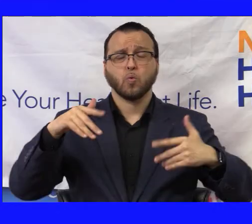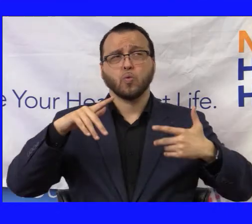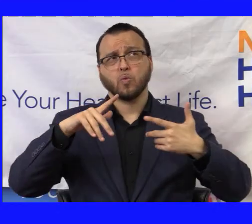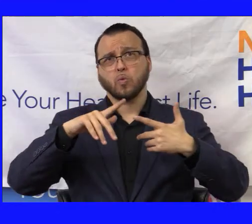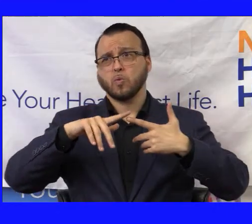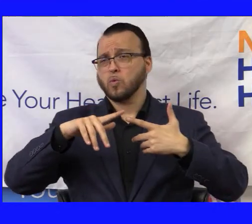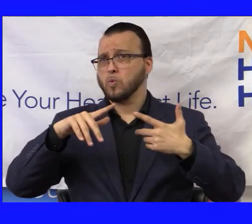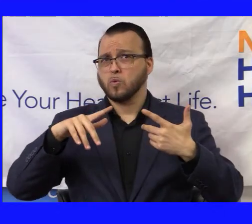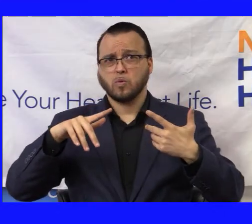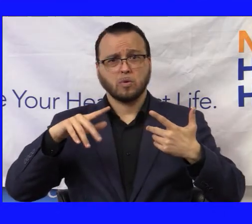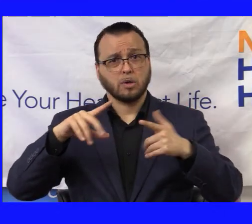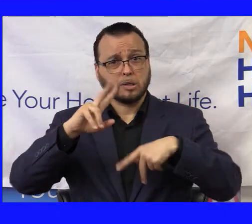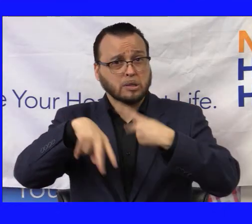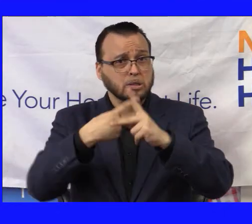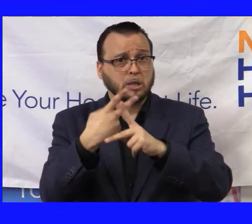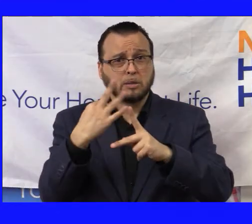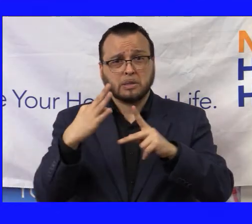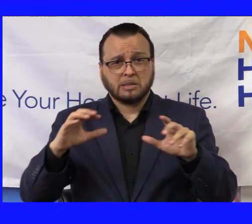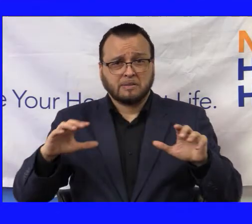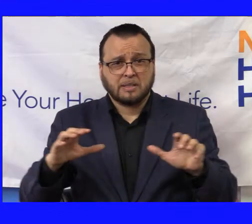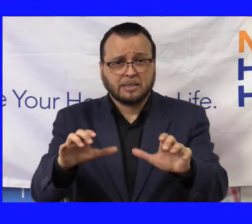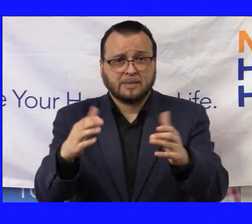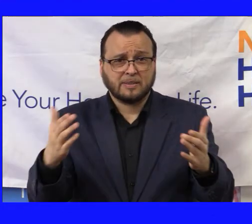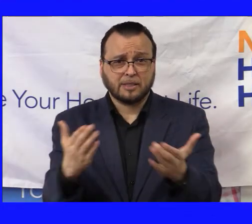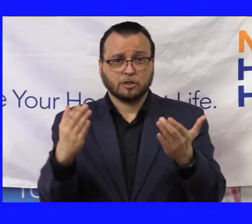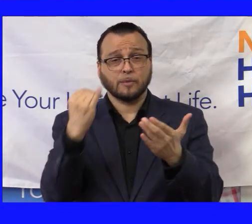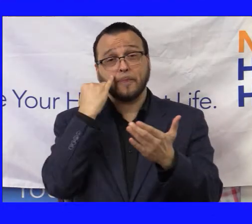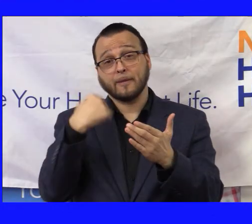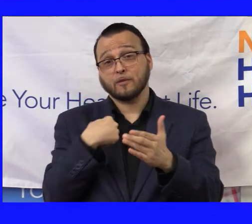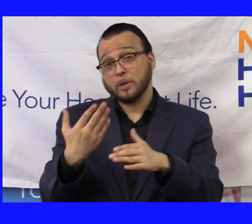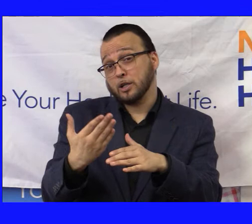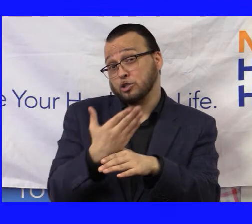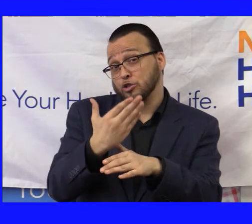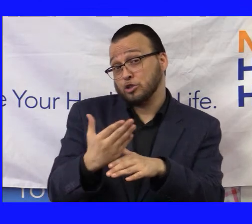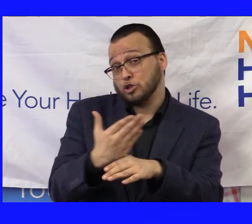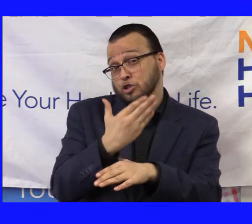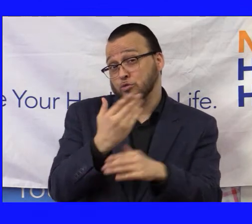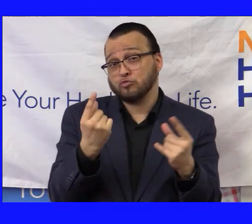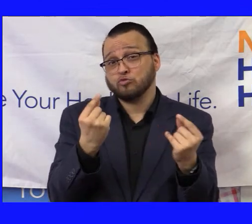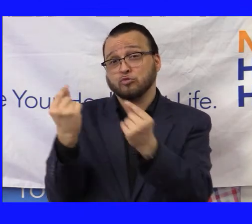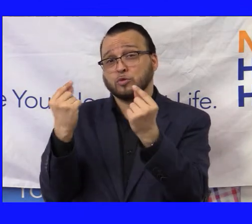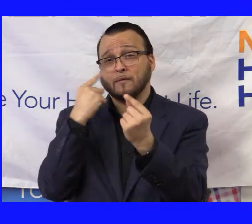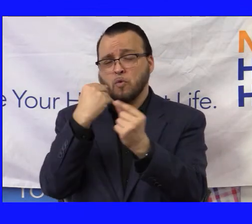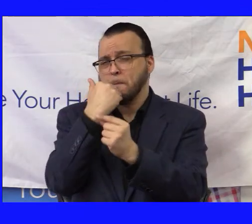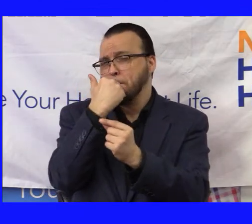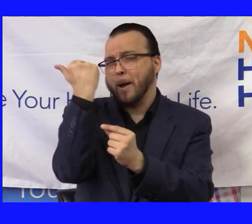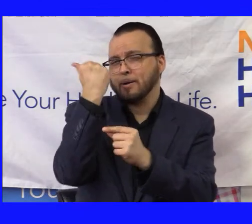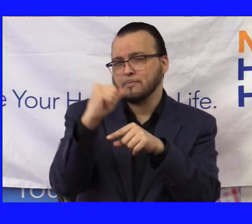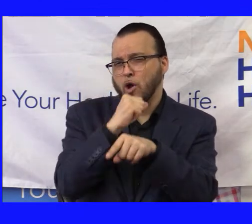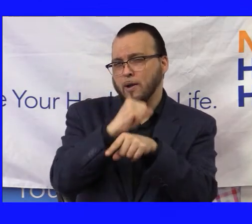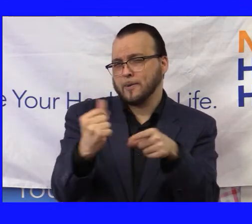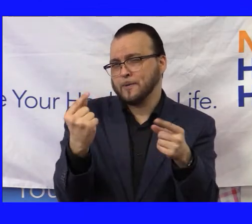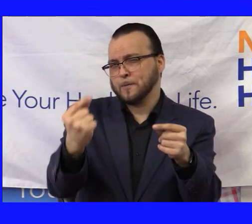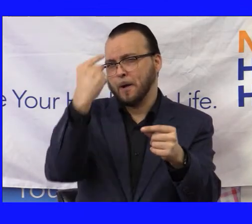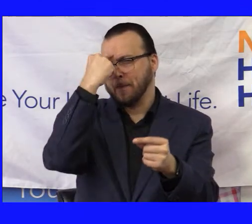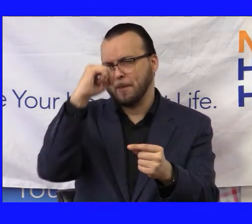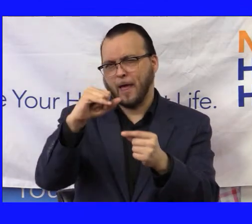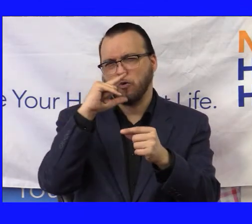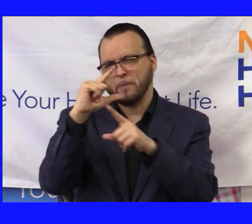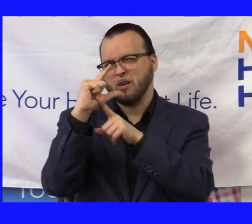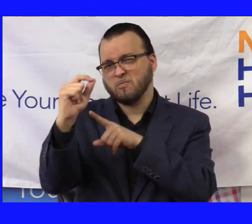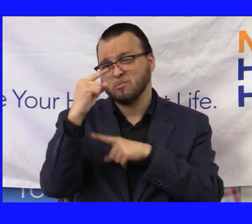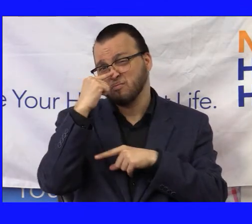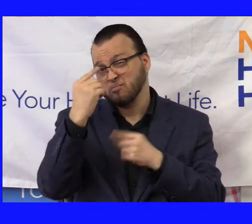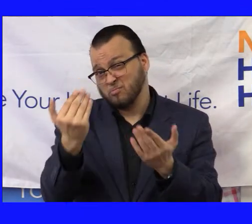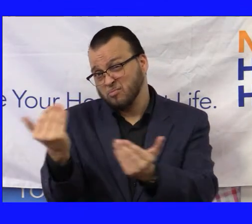best type of activity here. So if we could share it, I guess, for best practices, I think that would be a superb thing. So just a